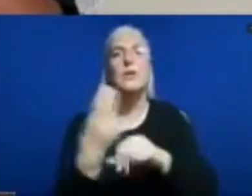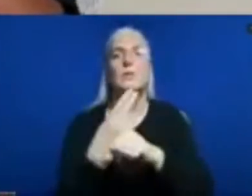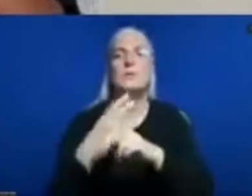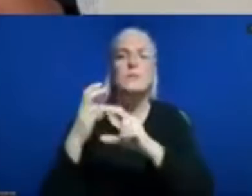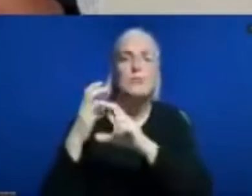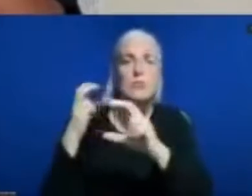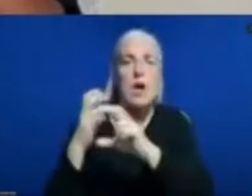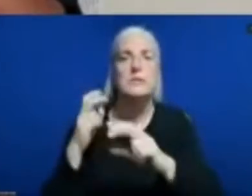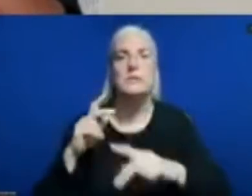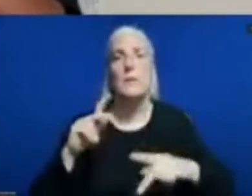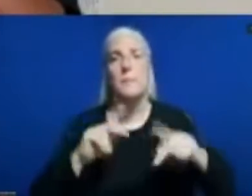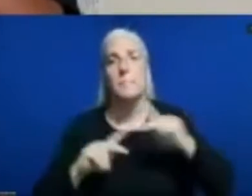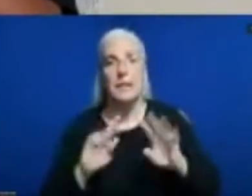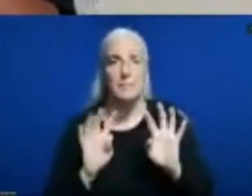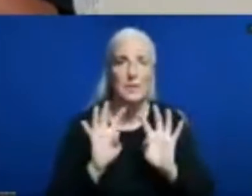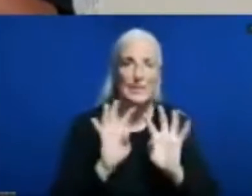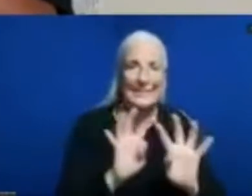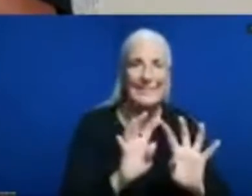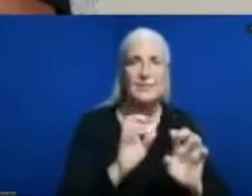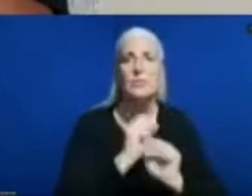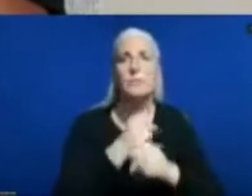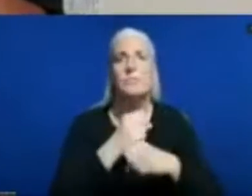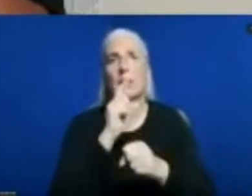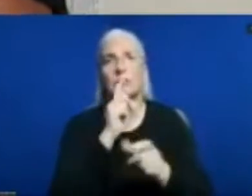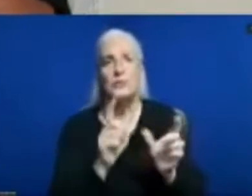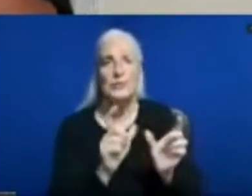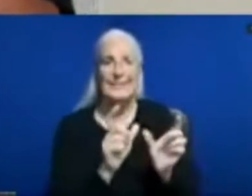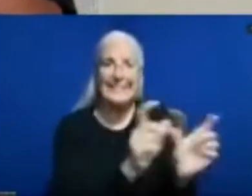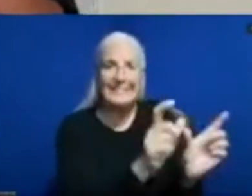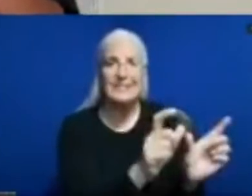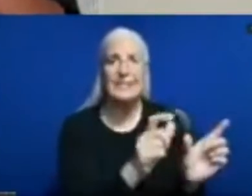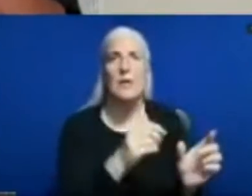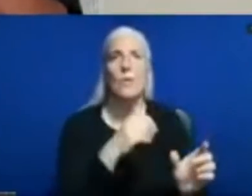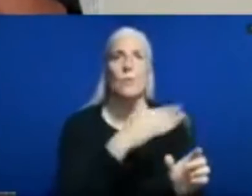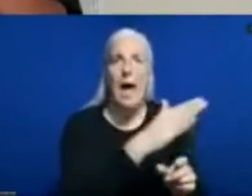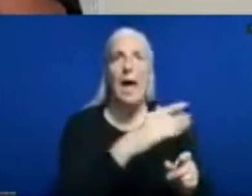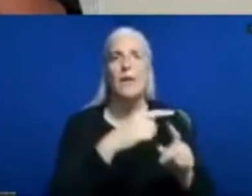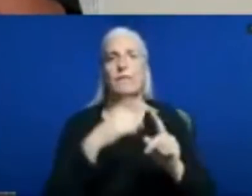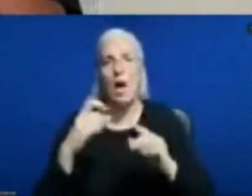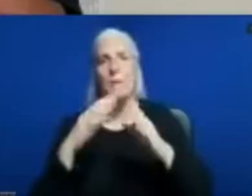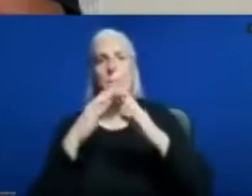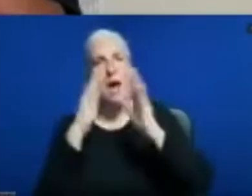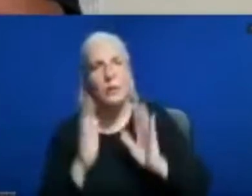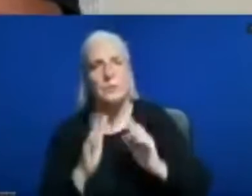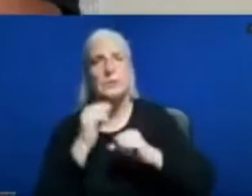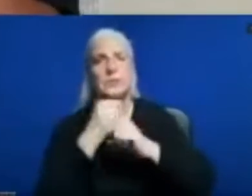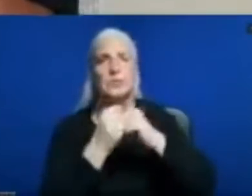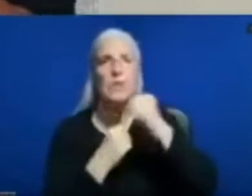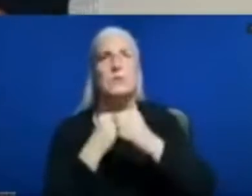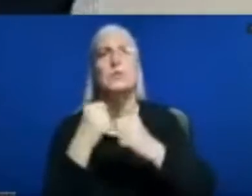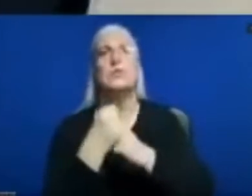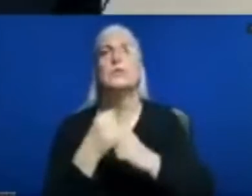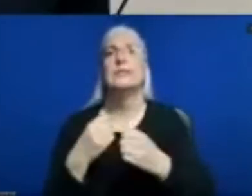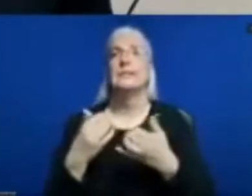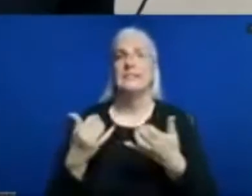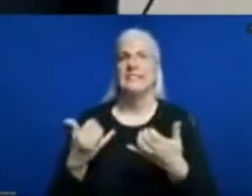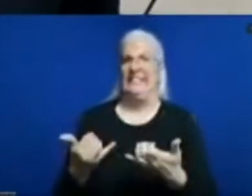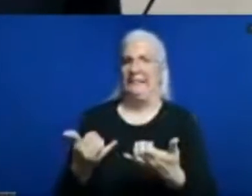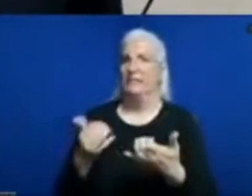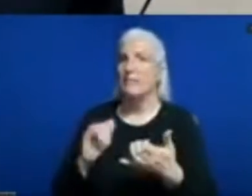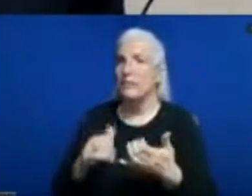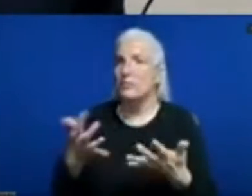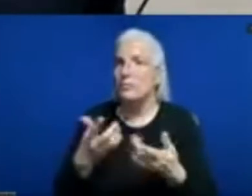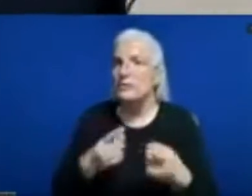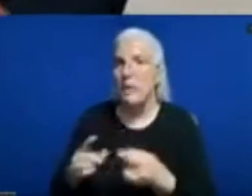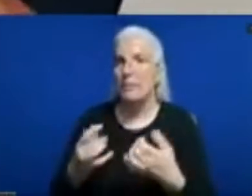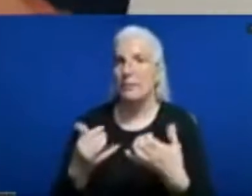level of protection and the structure protection for those areas, which was still going on as we speak. So as this fire is moving